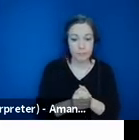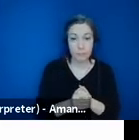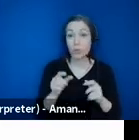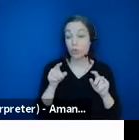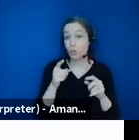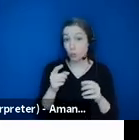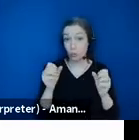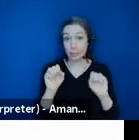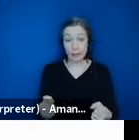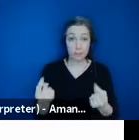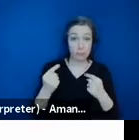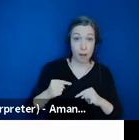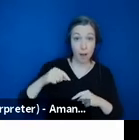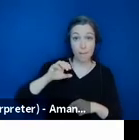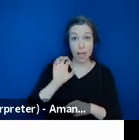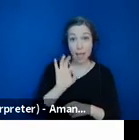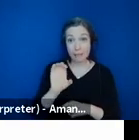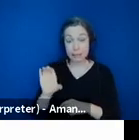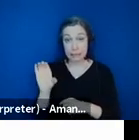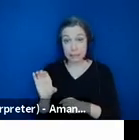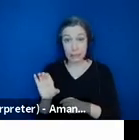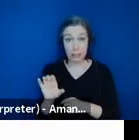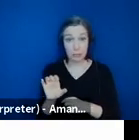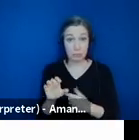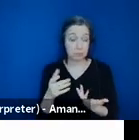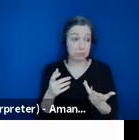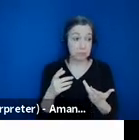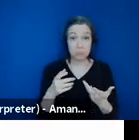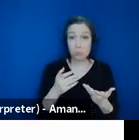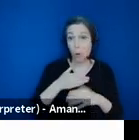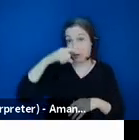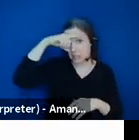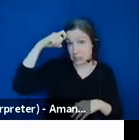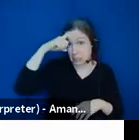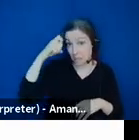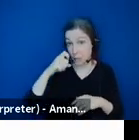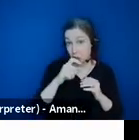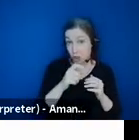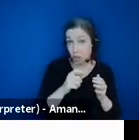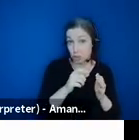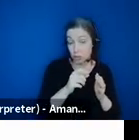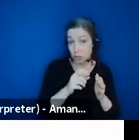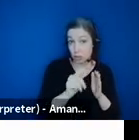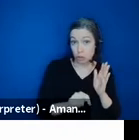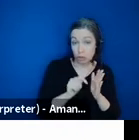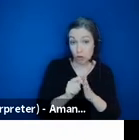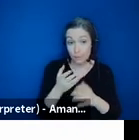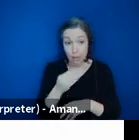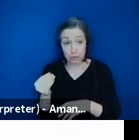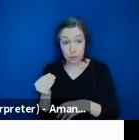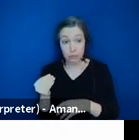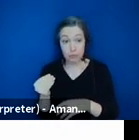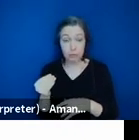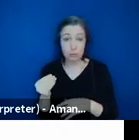You can attend FCC over the summer terms or winter terms if you attend a four year school and you can take a class or